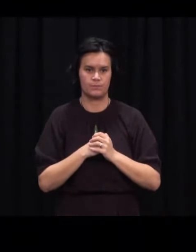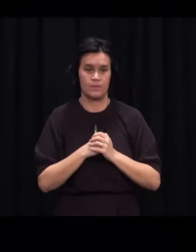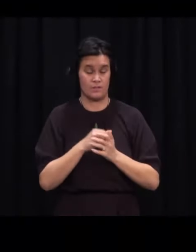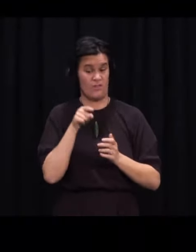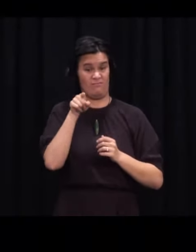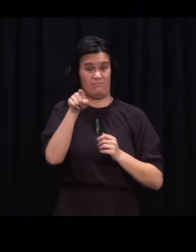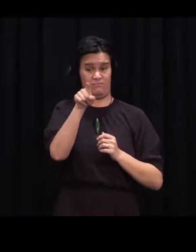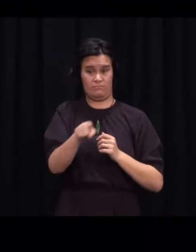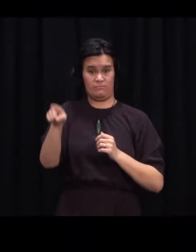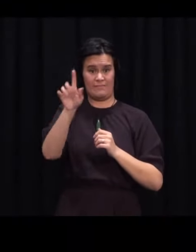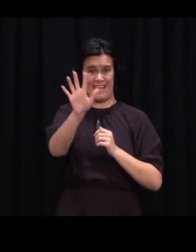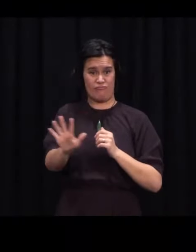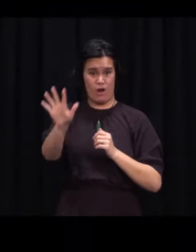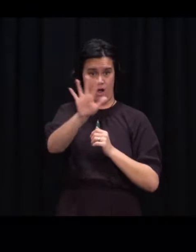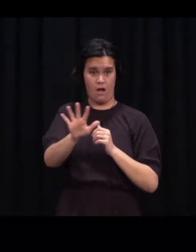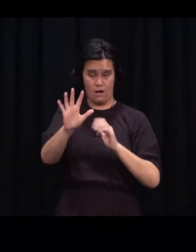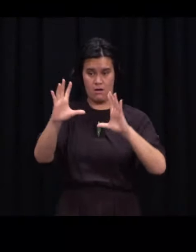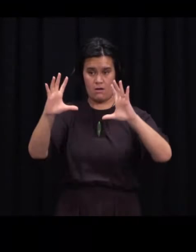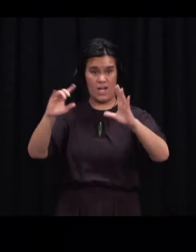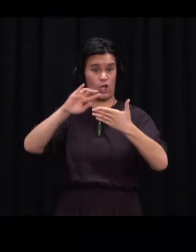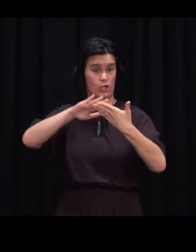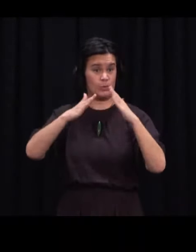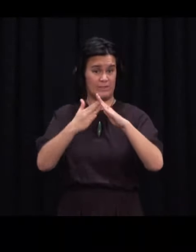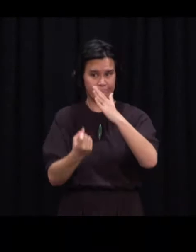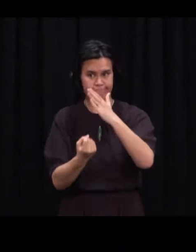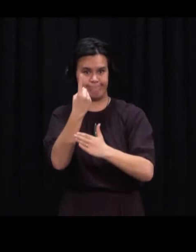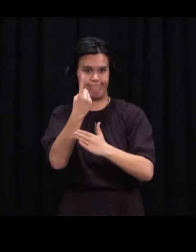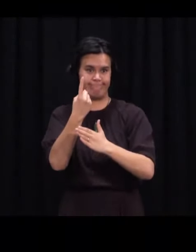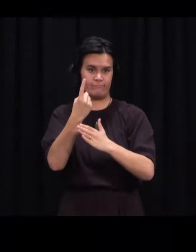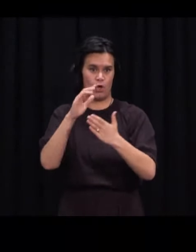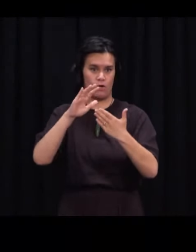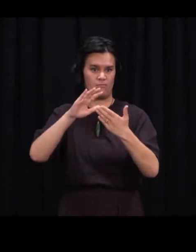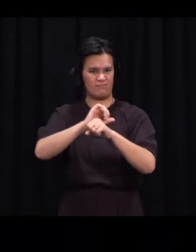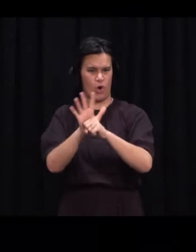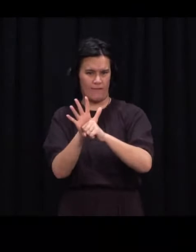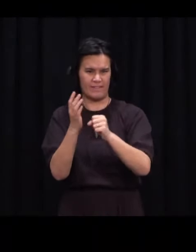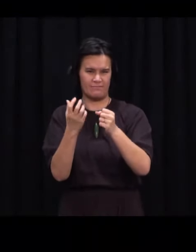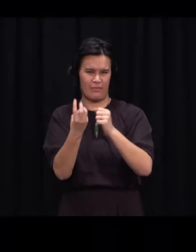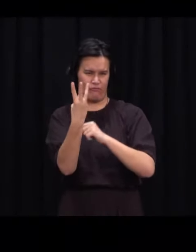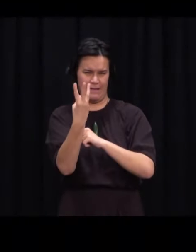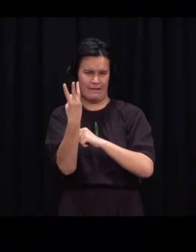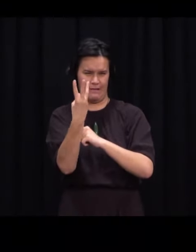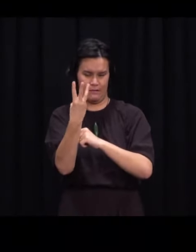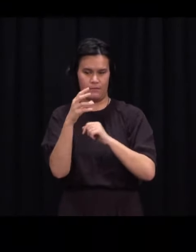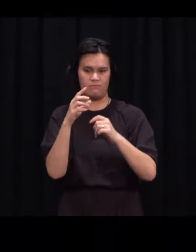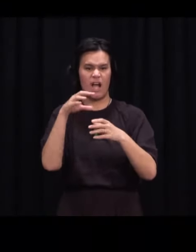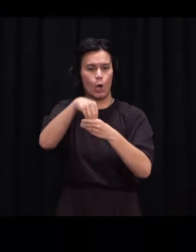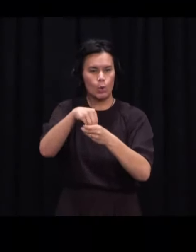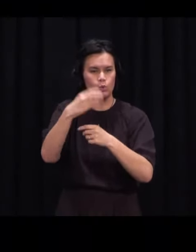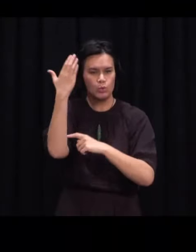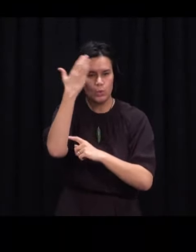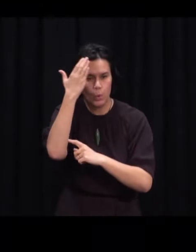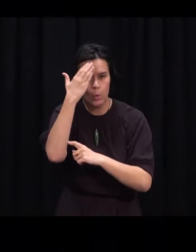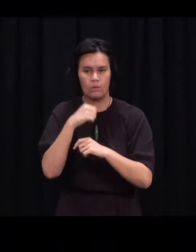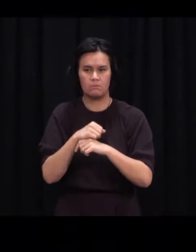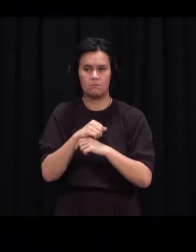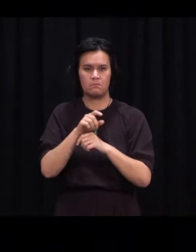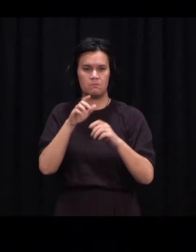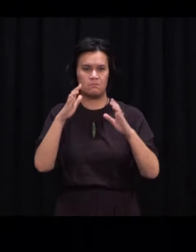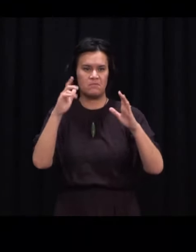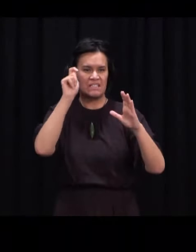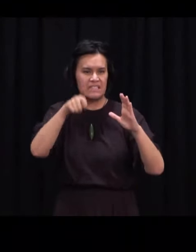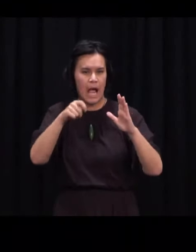those cases reside and where that community congregates around, including the areas where the school predominantly services.